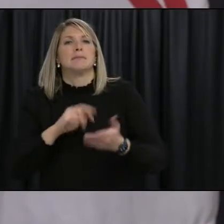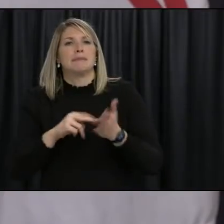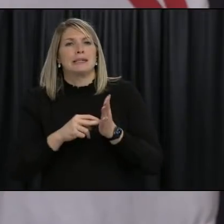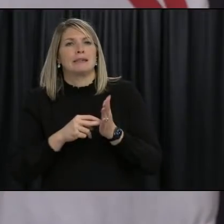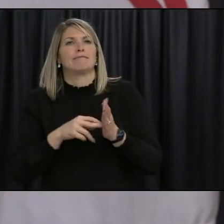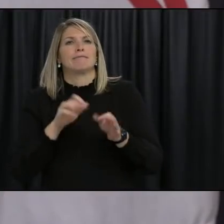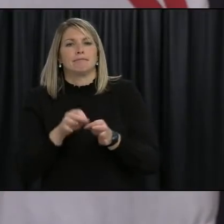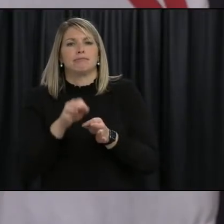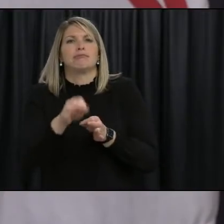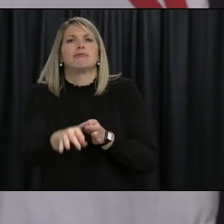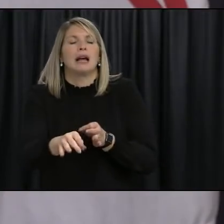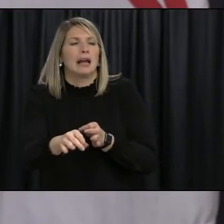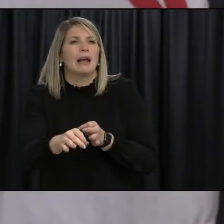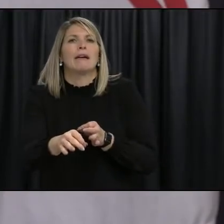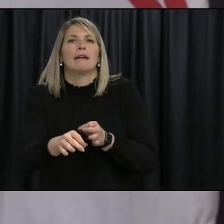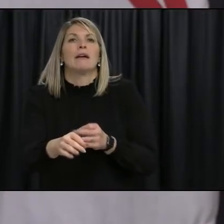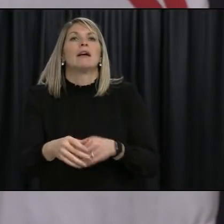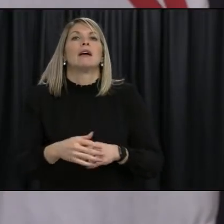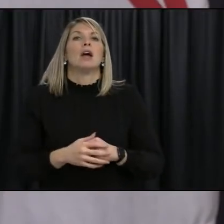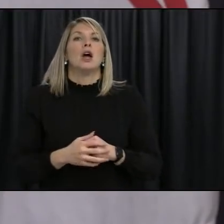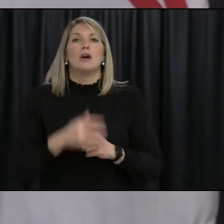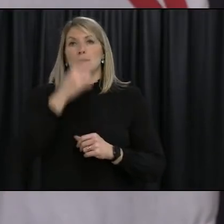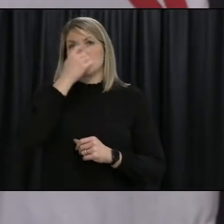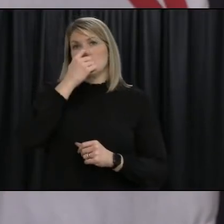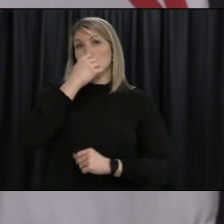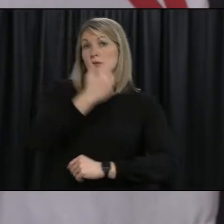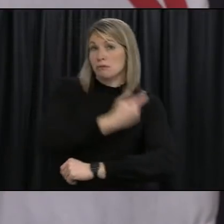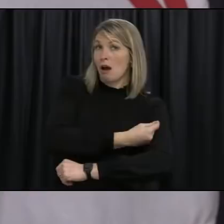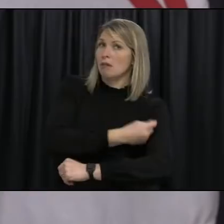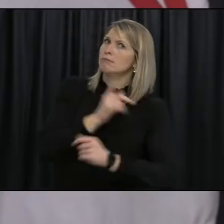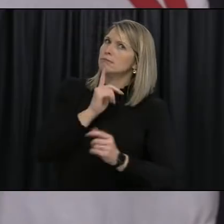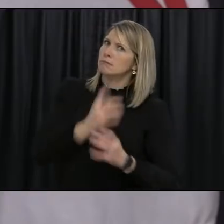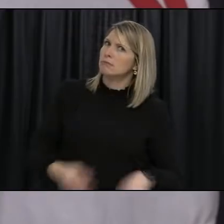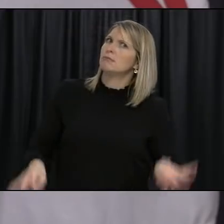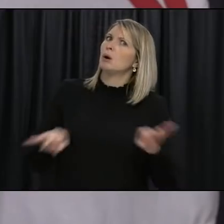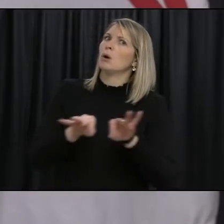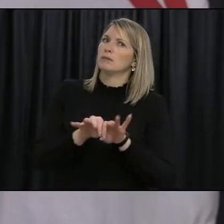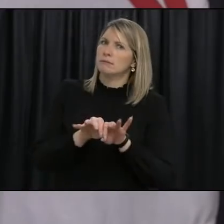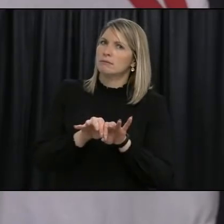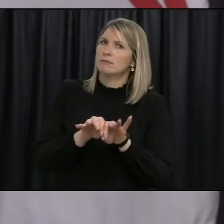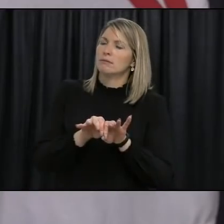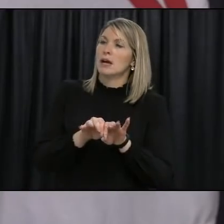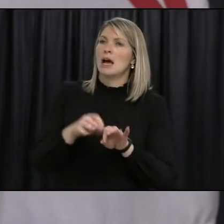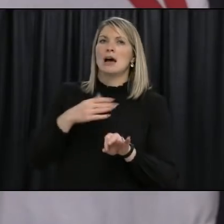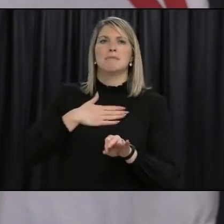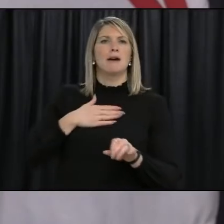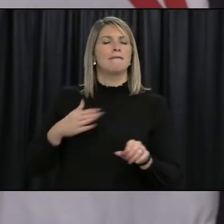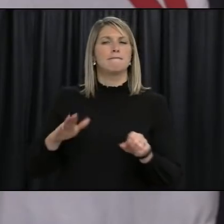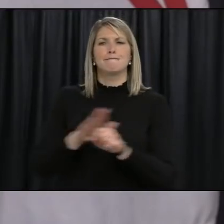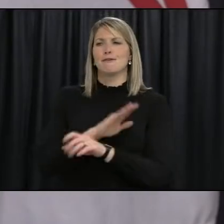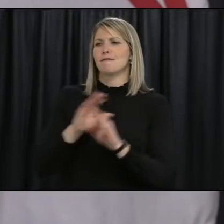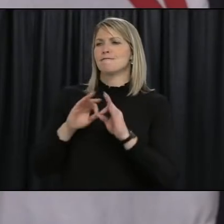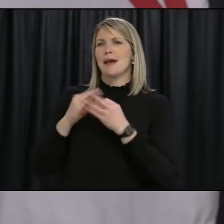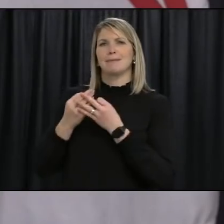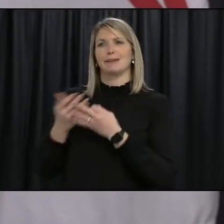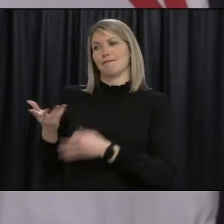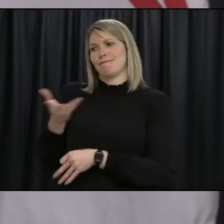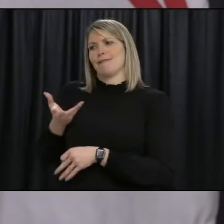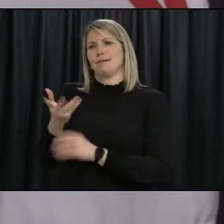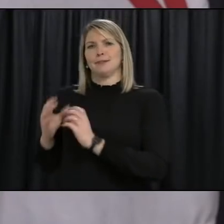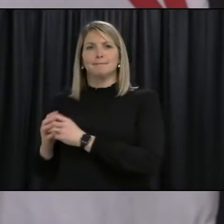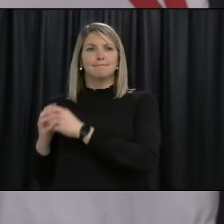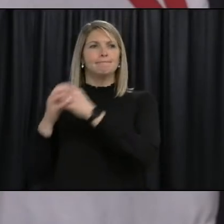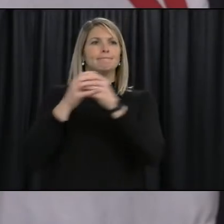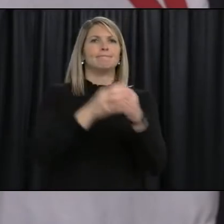flu shots to help the healthcare system handle whatever may come. My whole family went to the Eastern Health Flu Shot Clinic here in St.